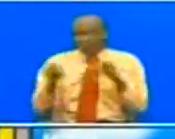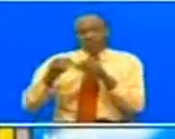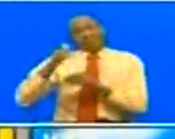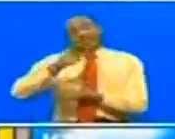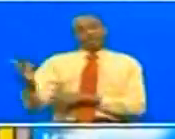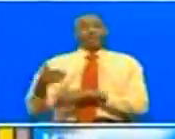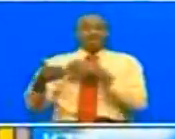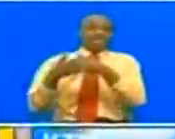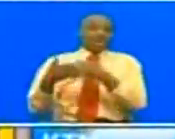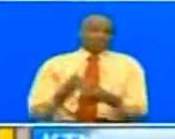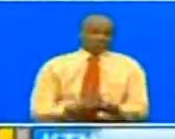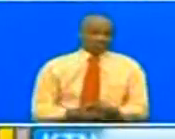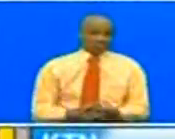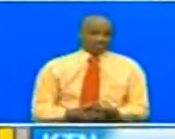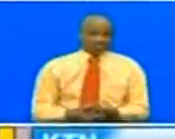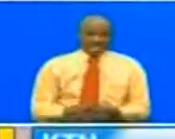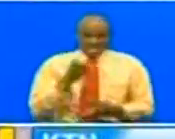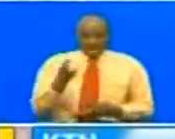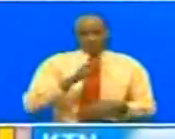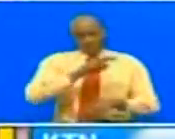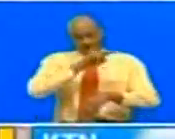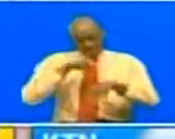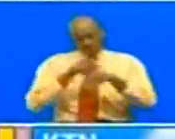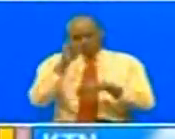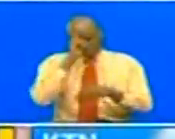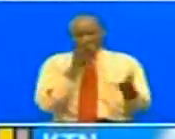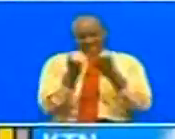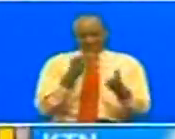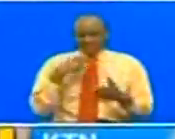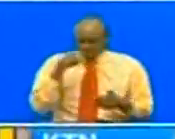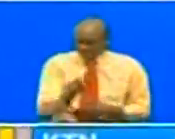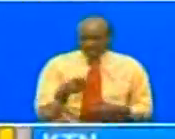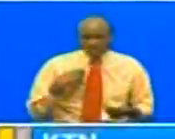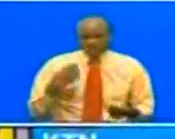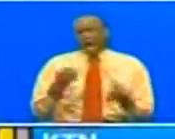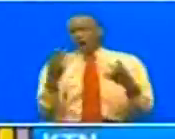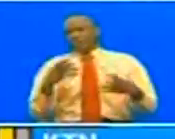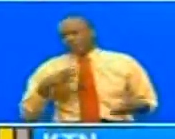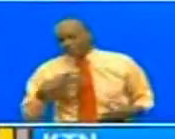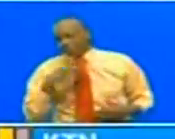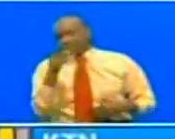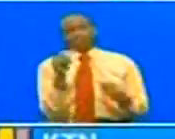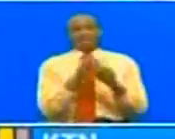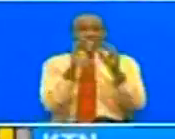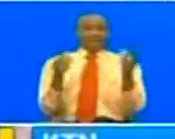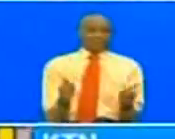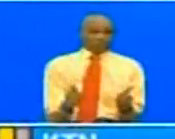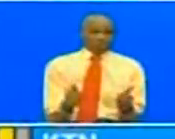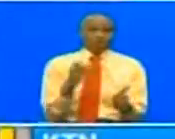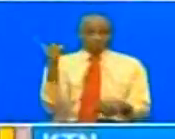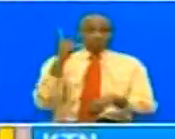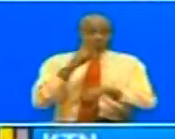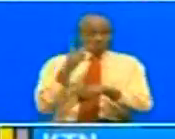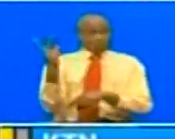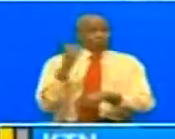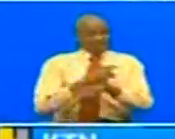towns. The National Police Service has remained tight-lipped on the number of those killed and injured in the two-day